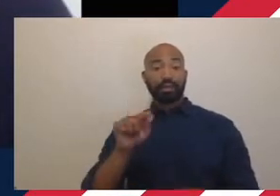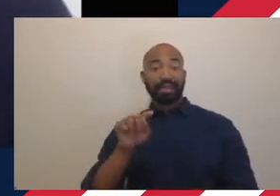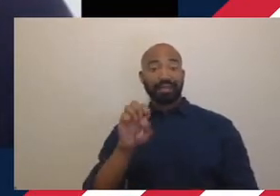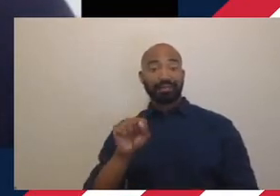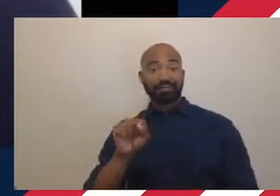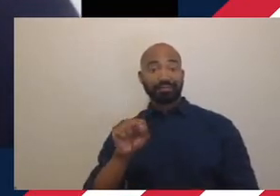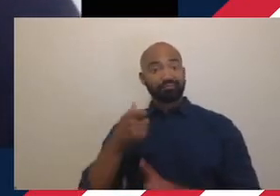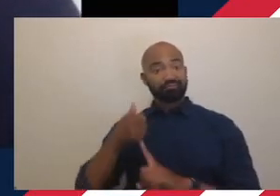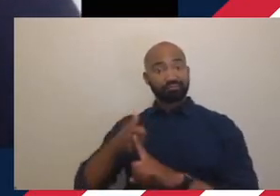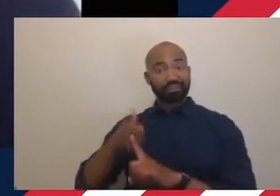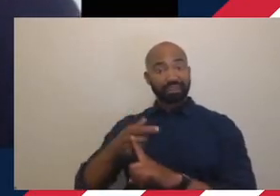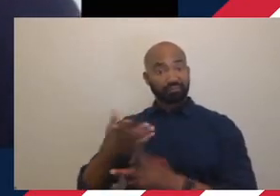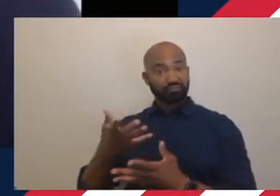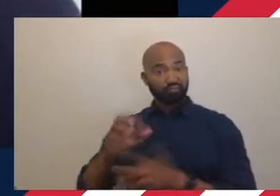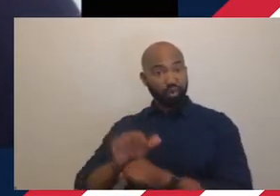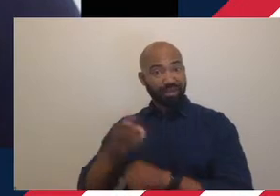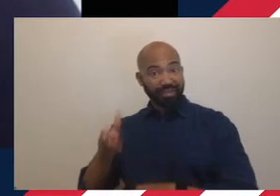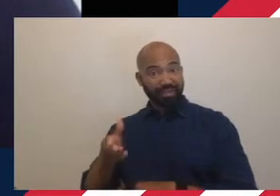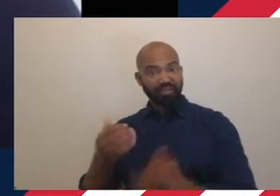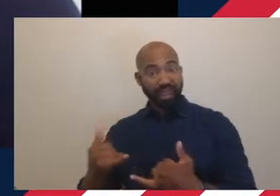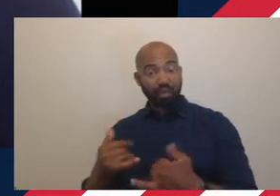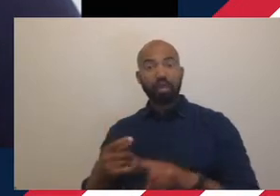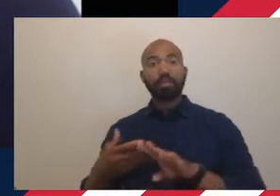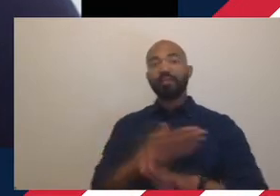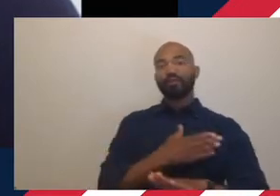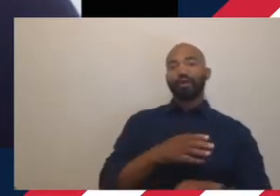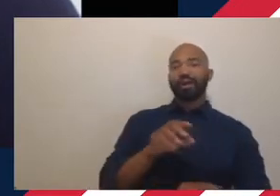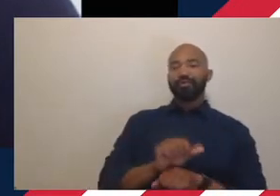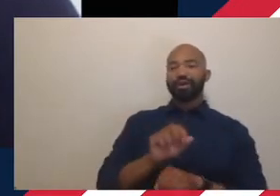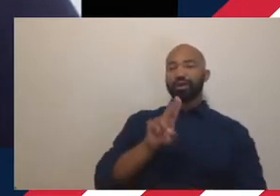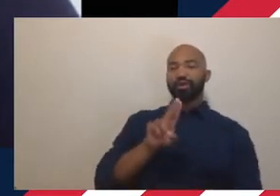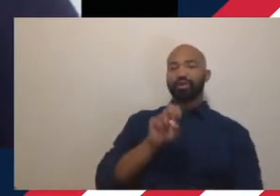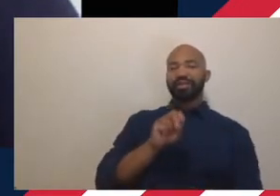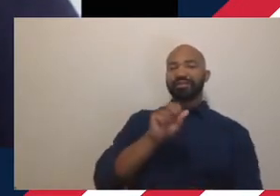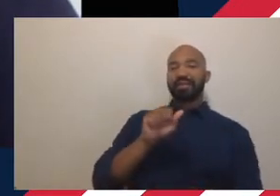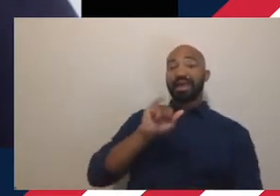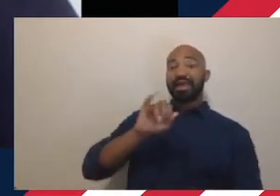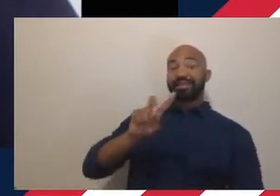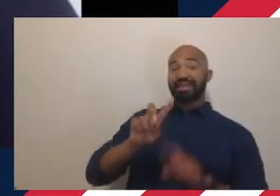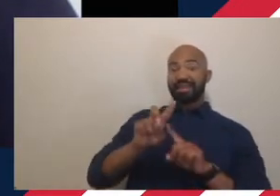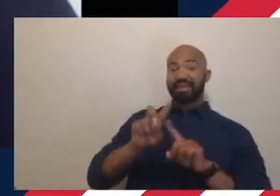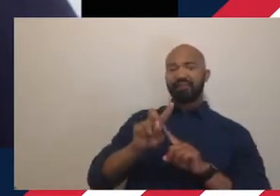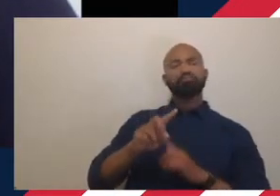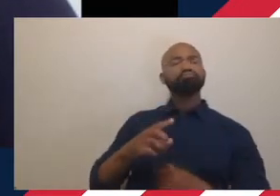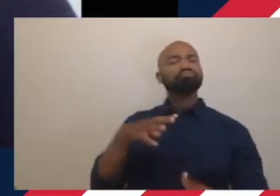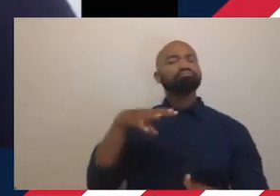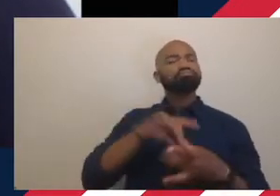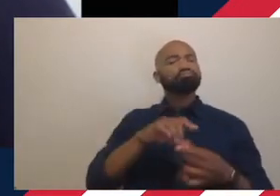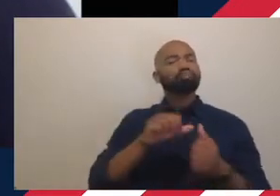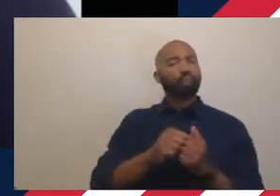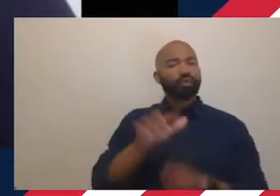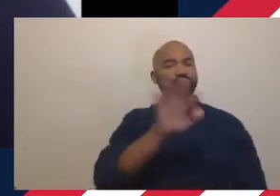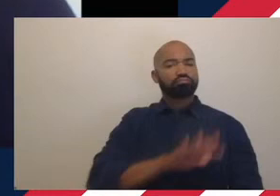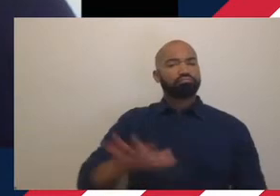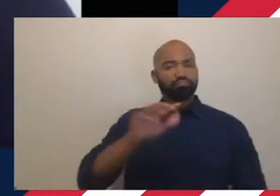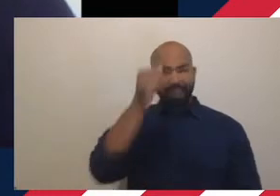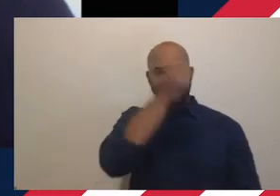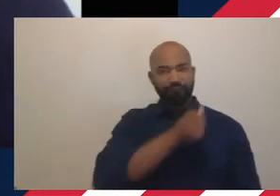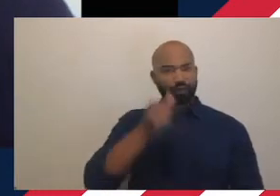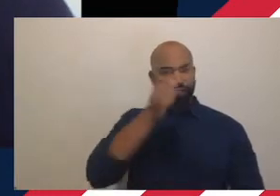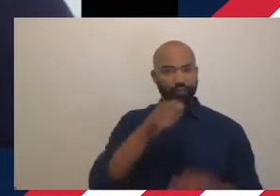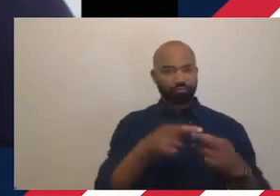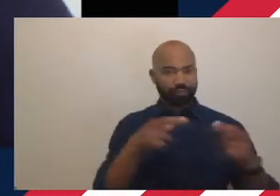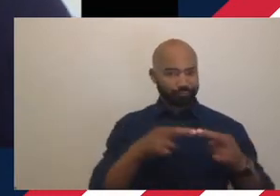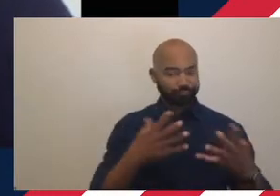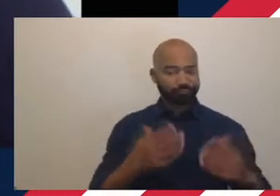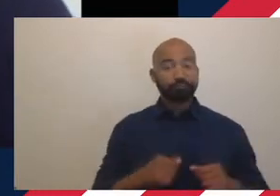for Africa. And there are a lot of crises. And what we're seeing right now is that